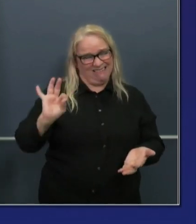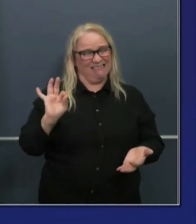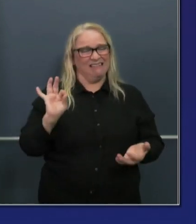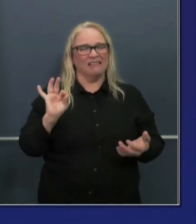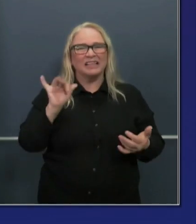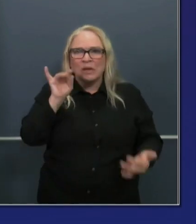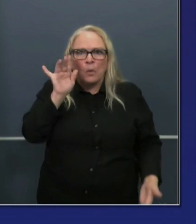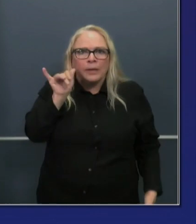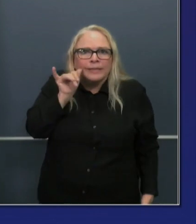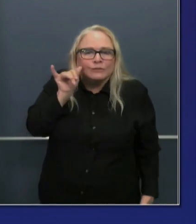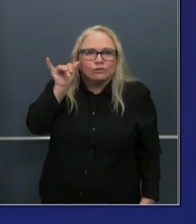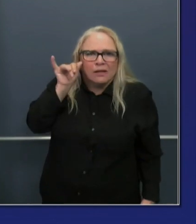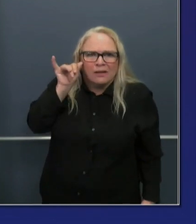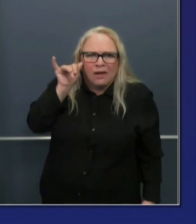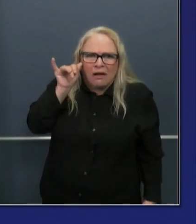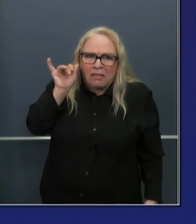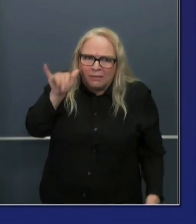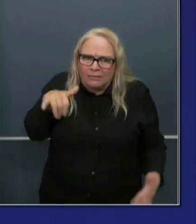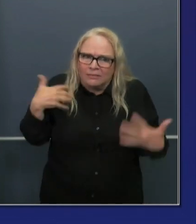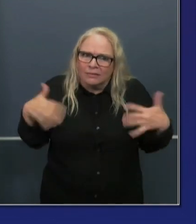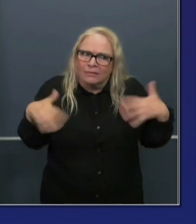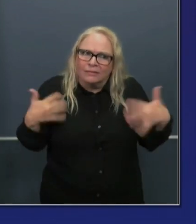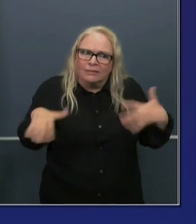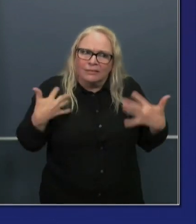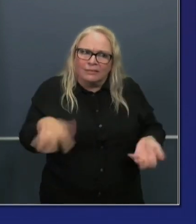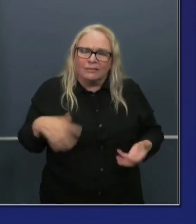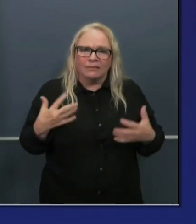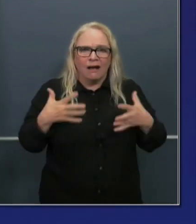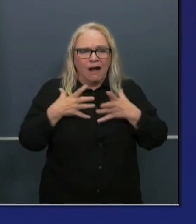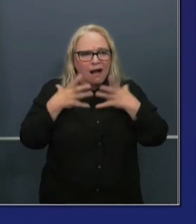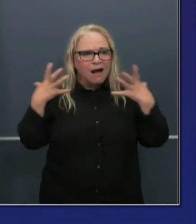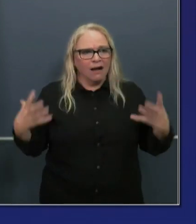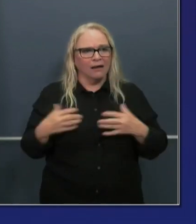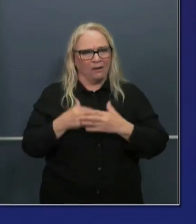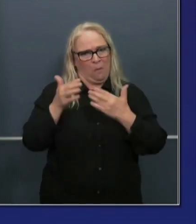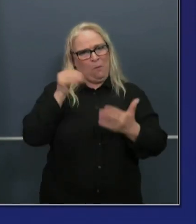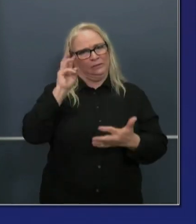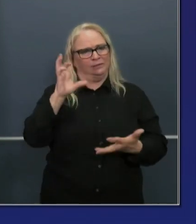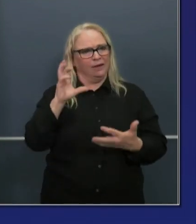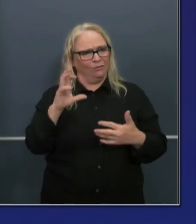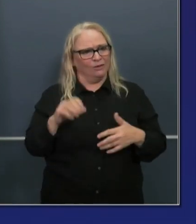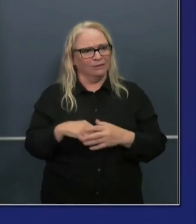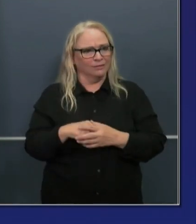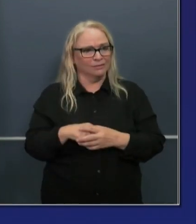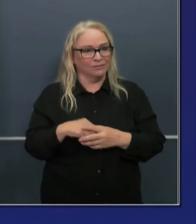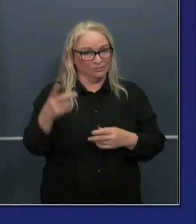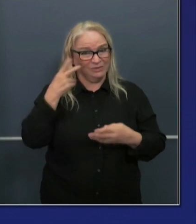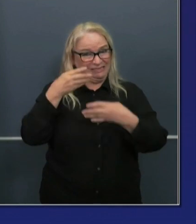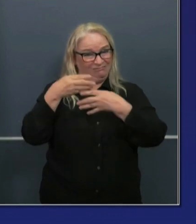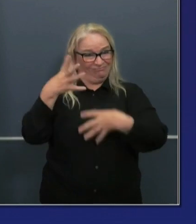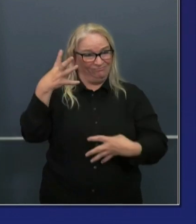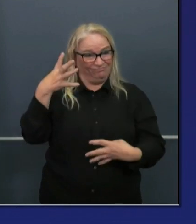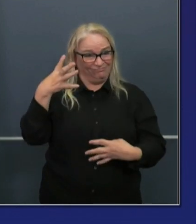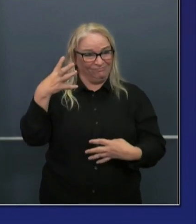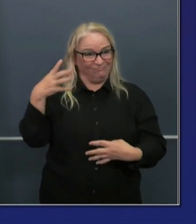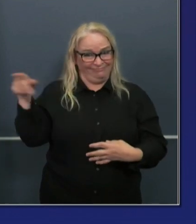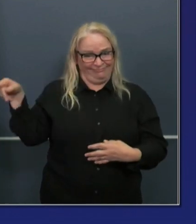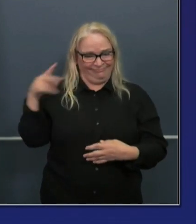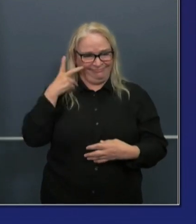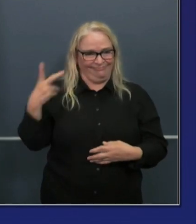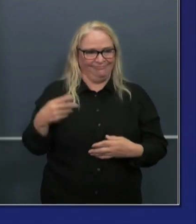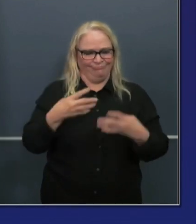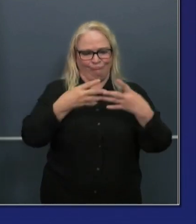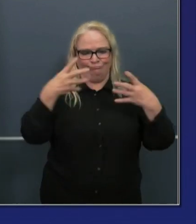yesterday's numbers. Positivity rate, again, this is the percentage of people tested, percentage that were tested